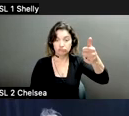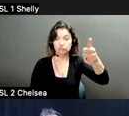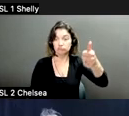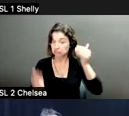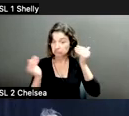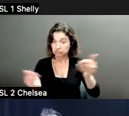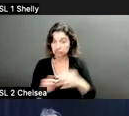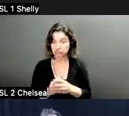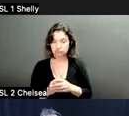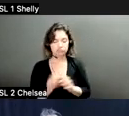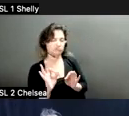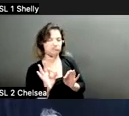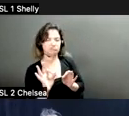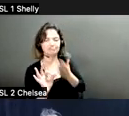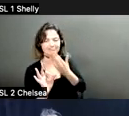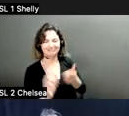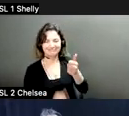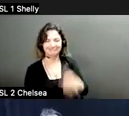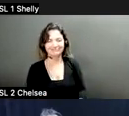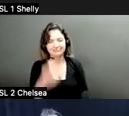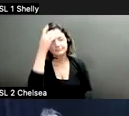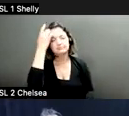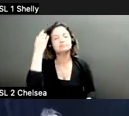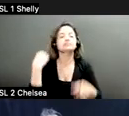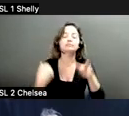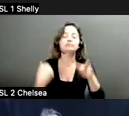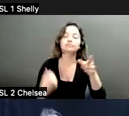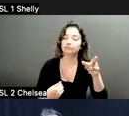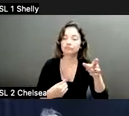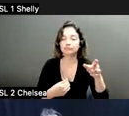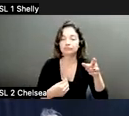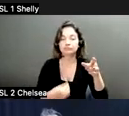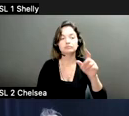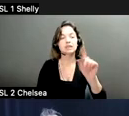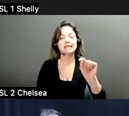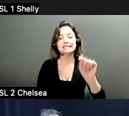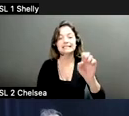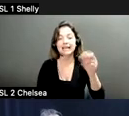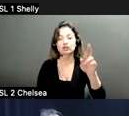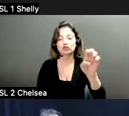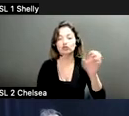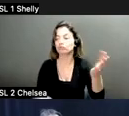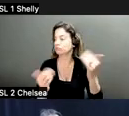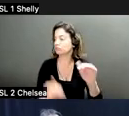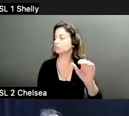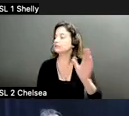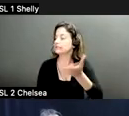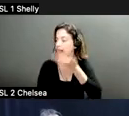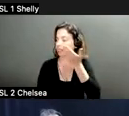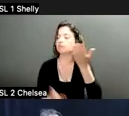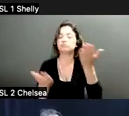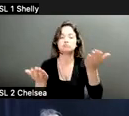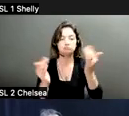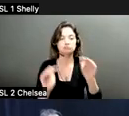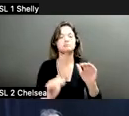ahead? Yes, it would be lovely. Sure. So the list reads texture, smell, impact, movement